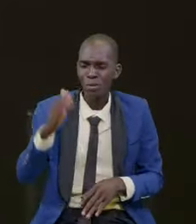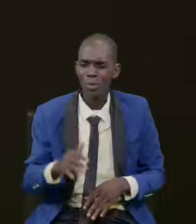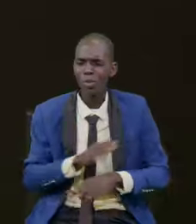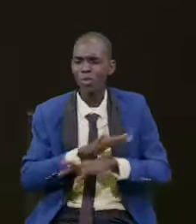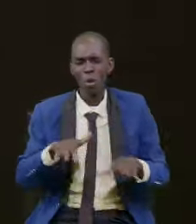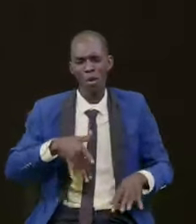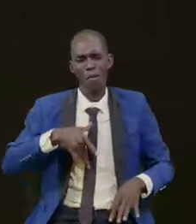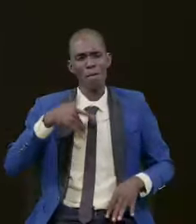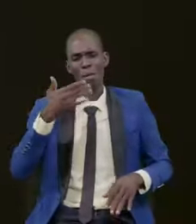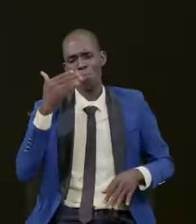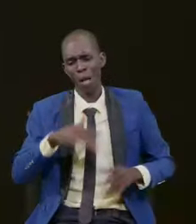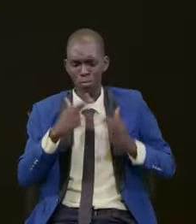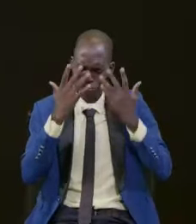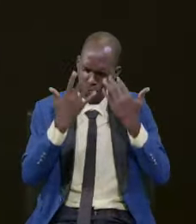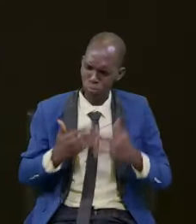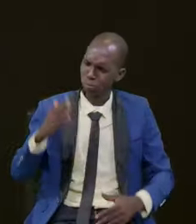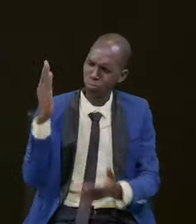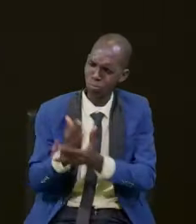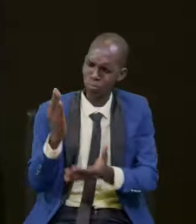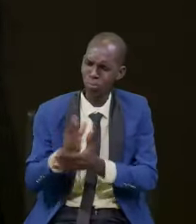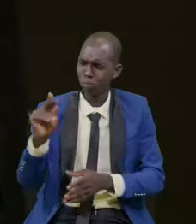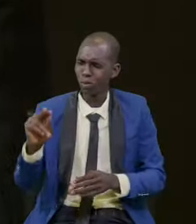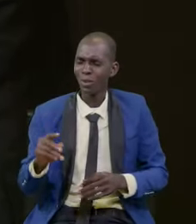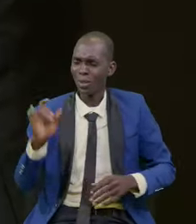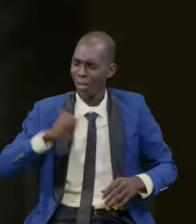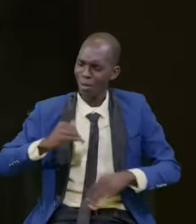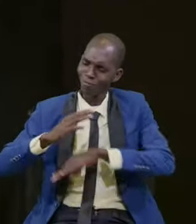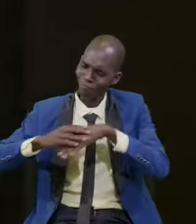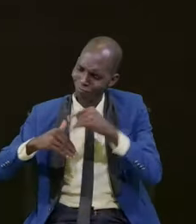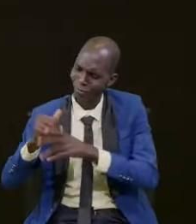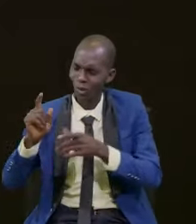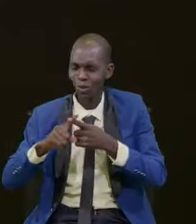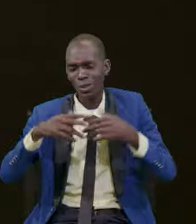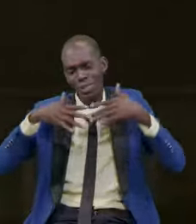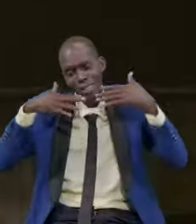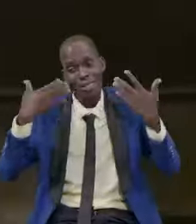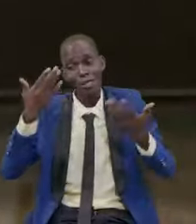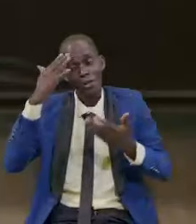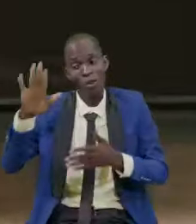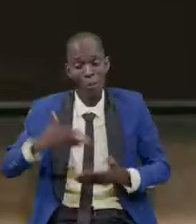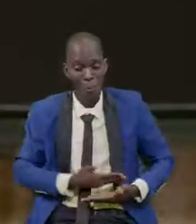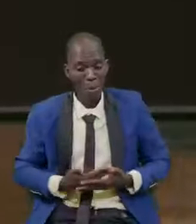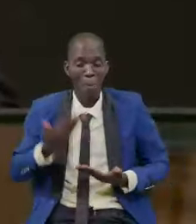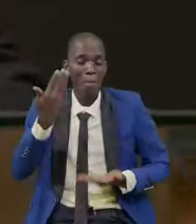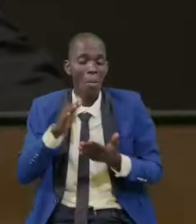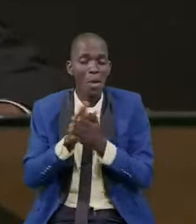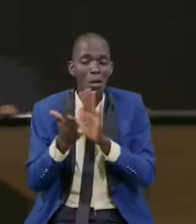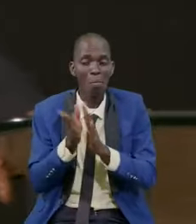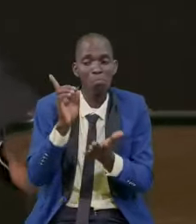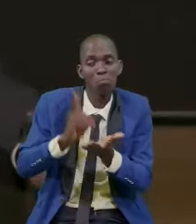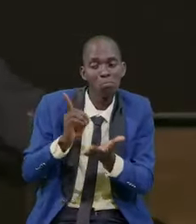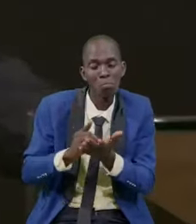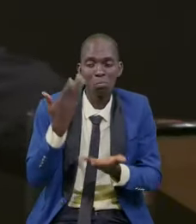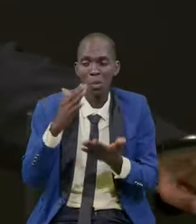And then you cheer her up. You don't know. She might become a doctor. She might become a president.